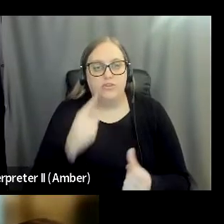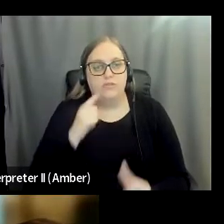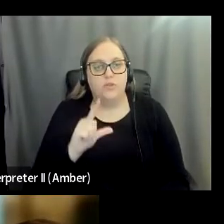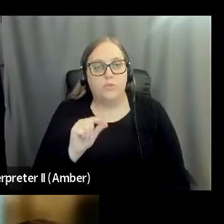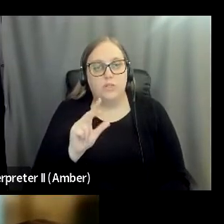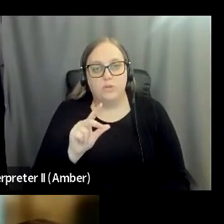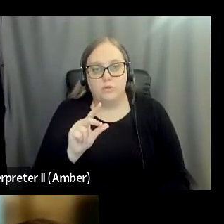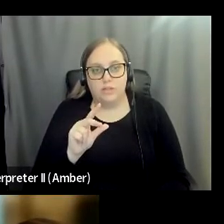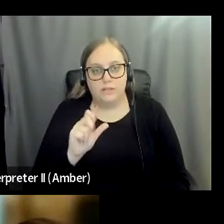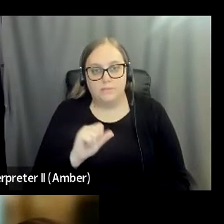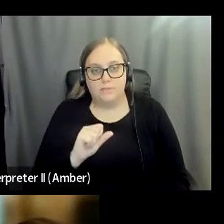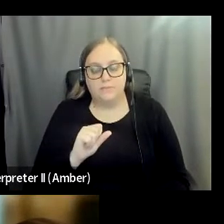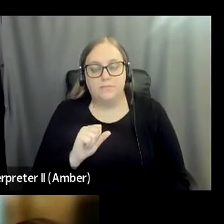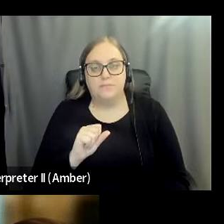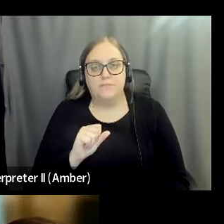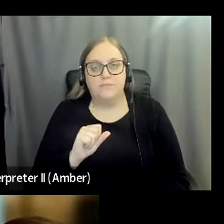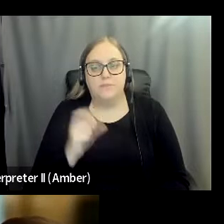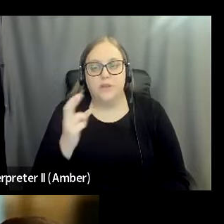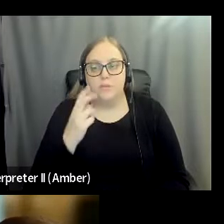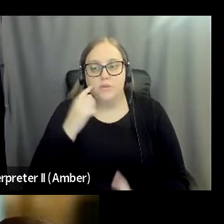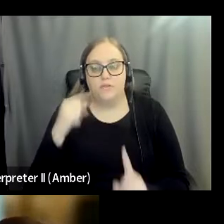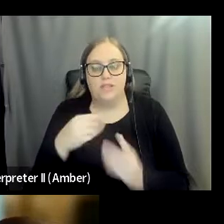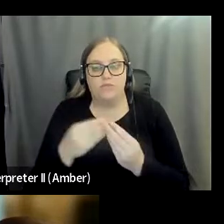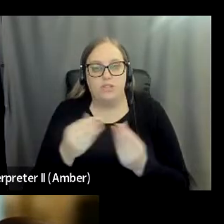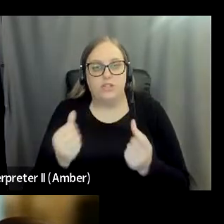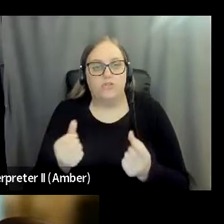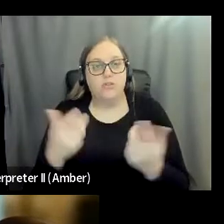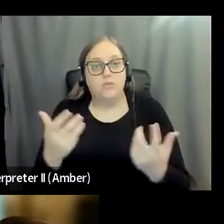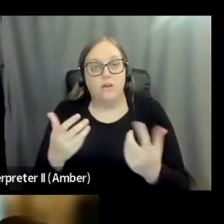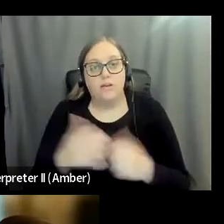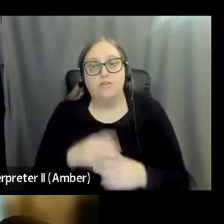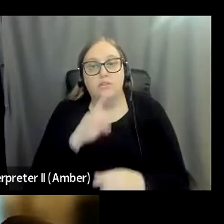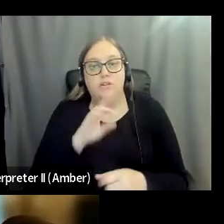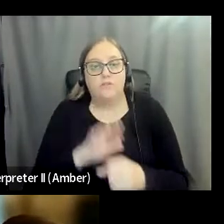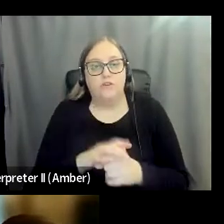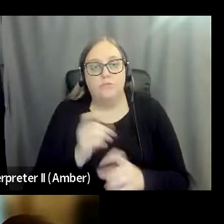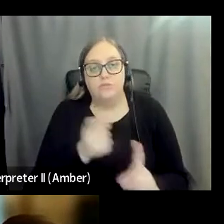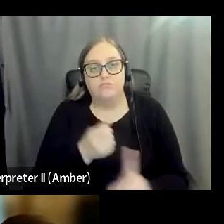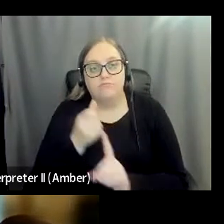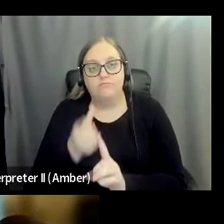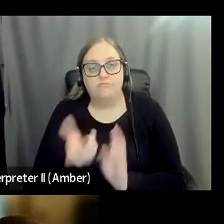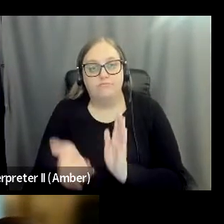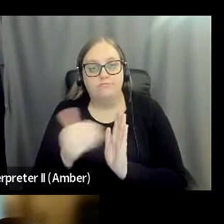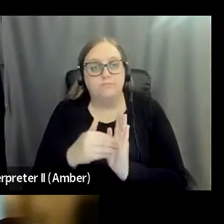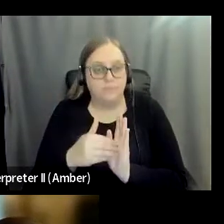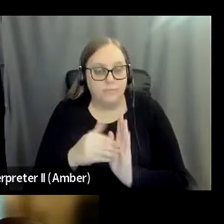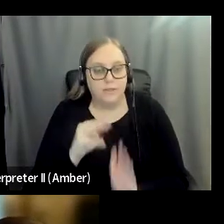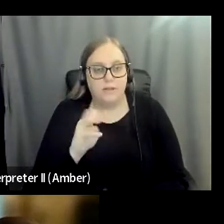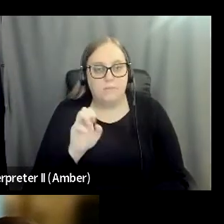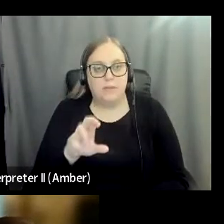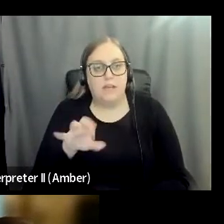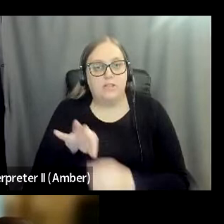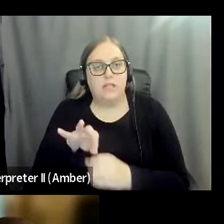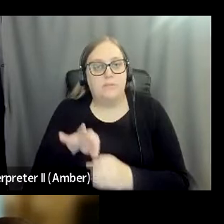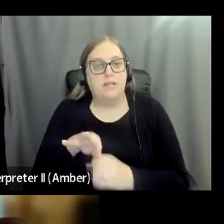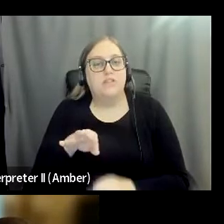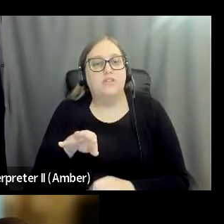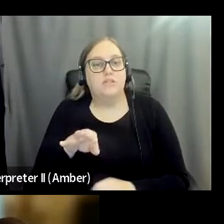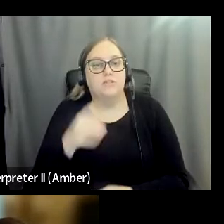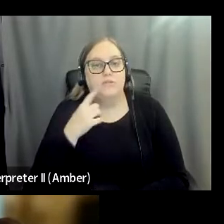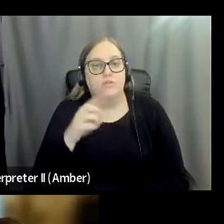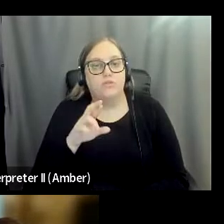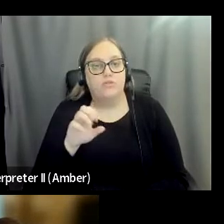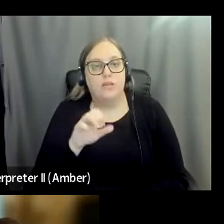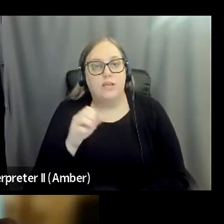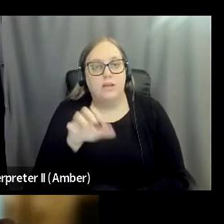2023. The purpose of this resolution is to confirm the reappointment, the mayor's nomination for reappointment of Carl